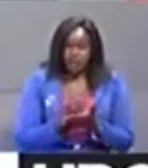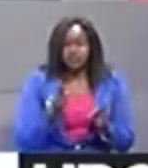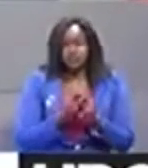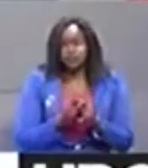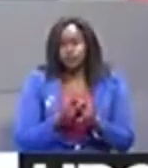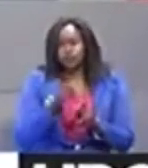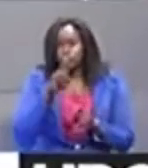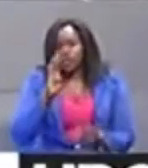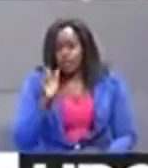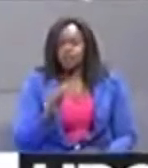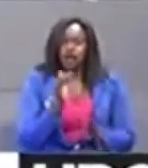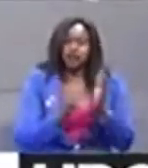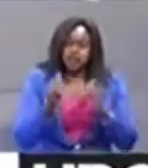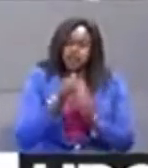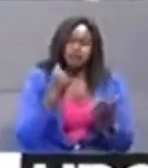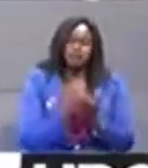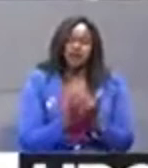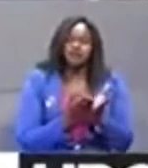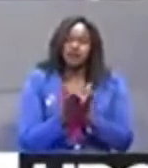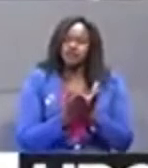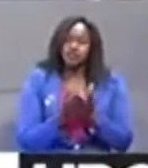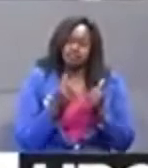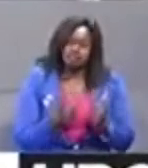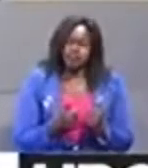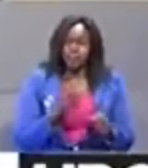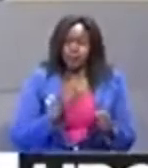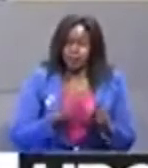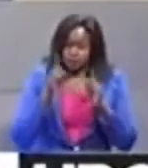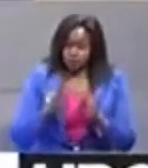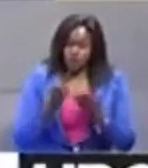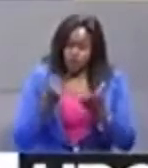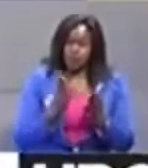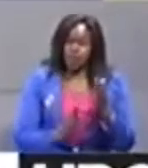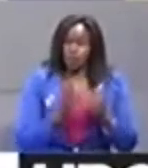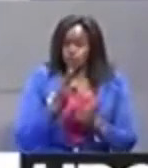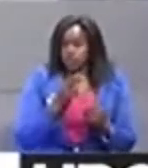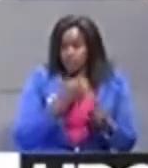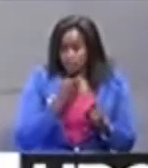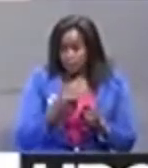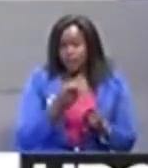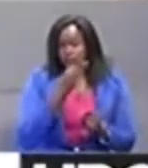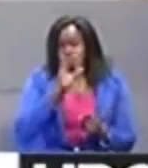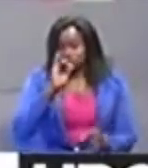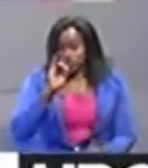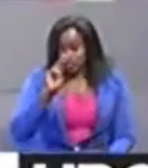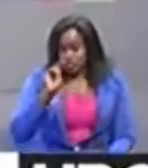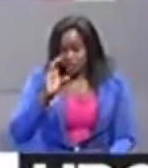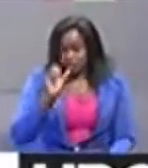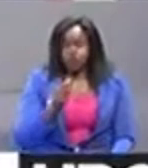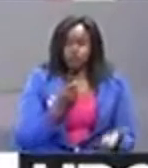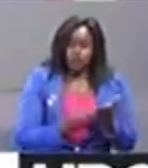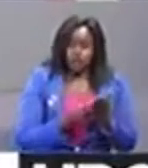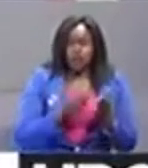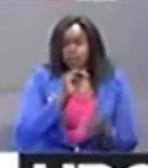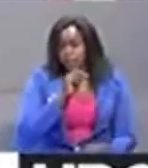all banking services effectively. While at the launch in Kampala, FINCA Uganda Managing Director James Onyuta